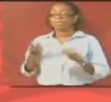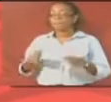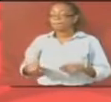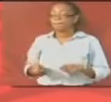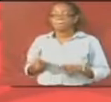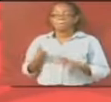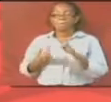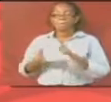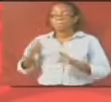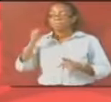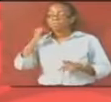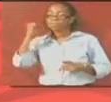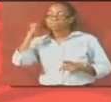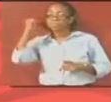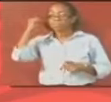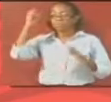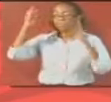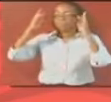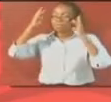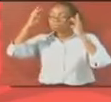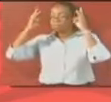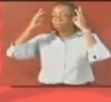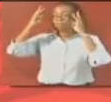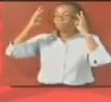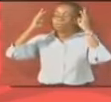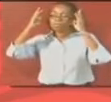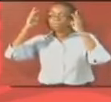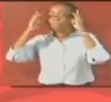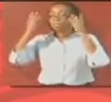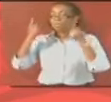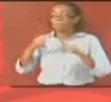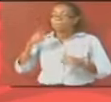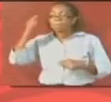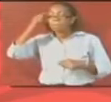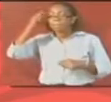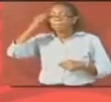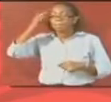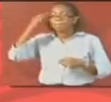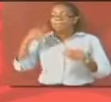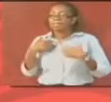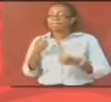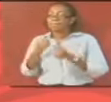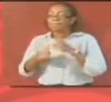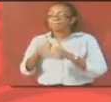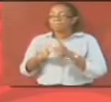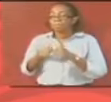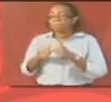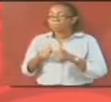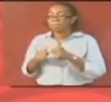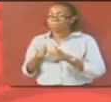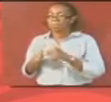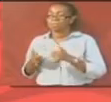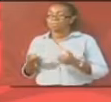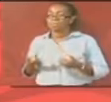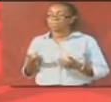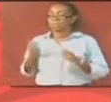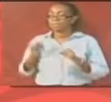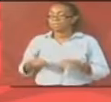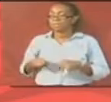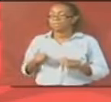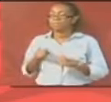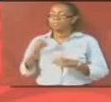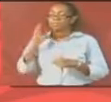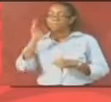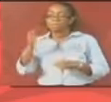think we need to be cognizant and aware of these risks, that with a global health pandemic, that it is going to pose additional stresses